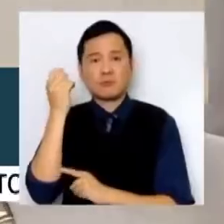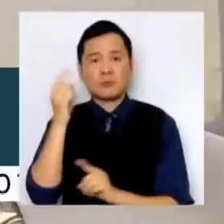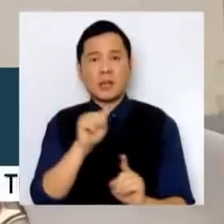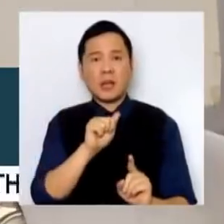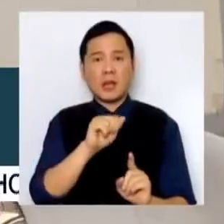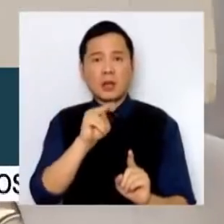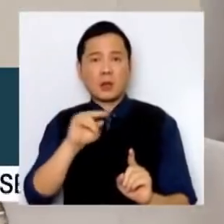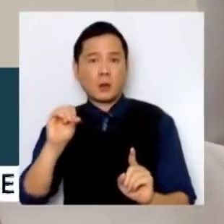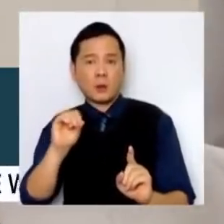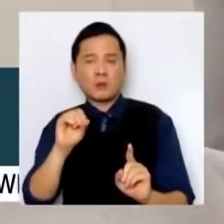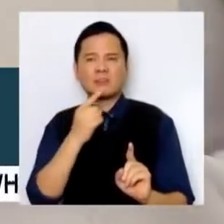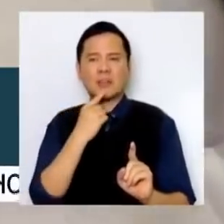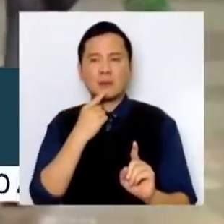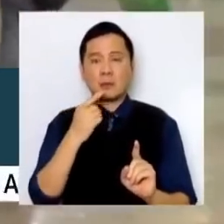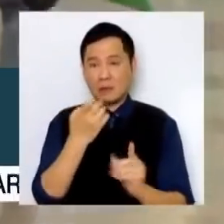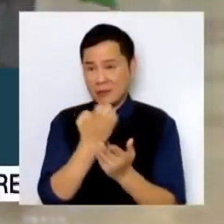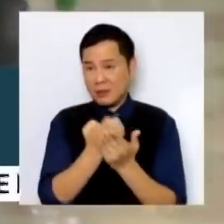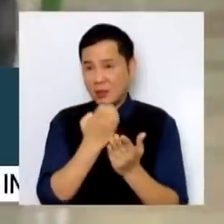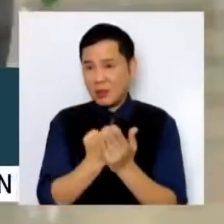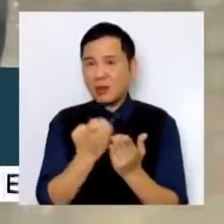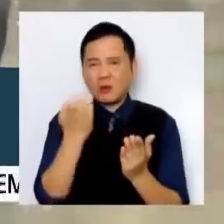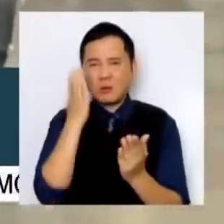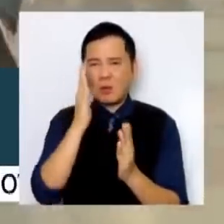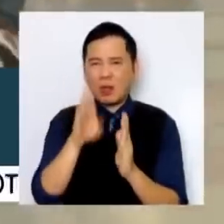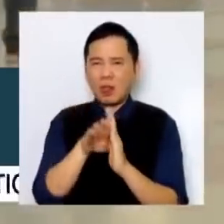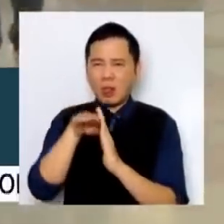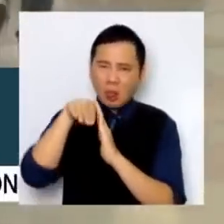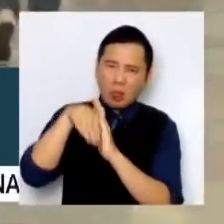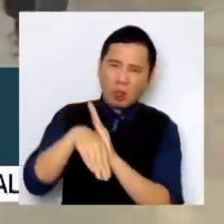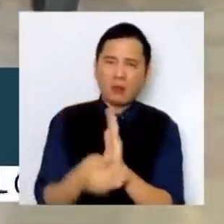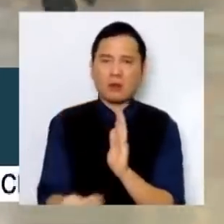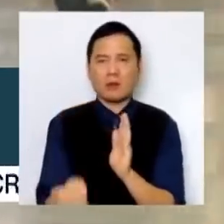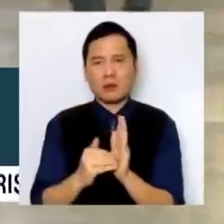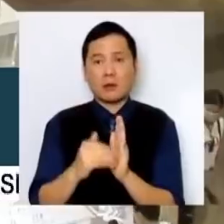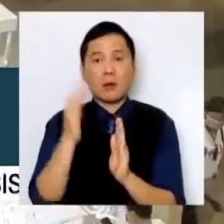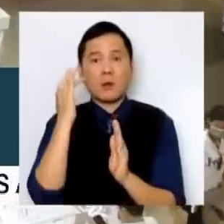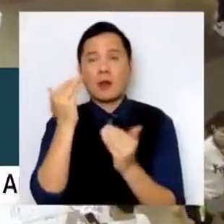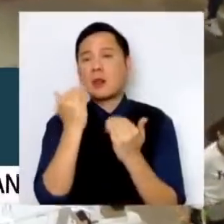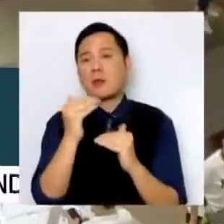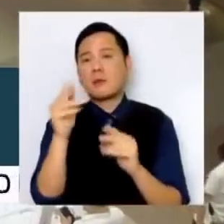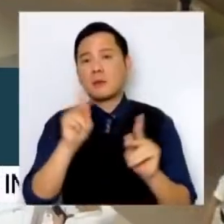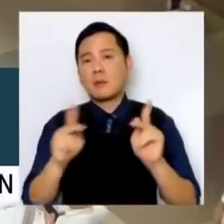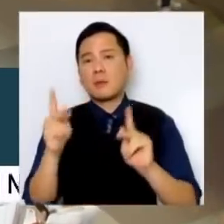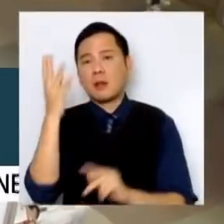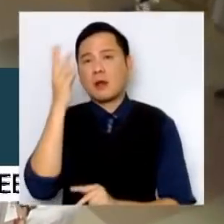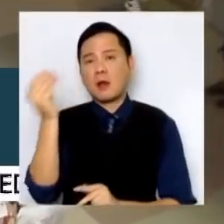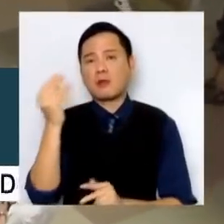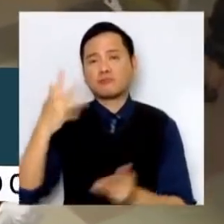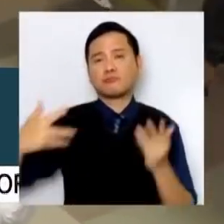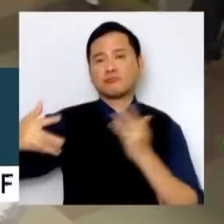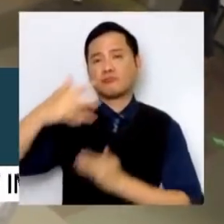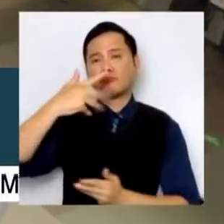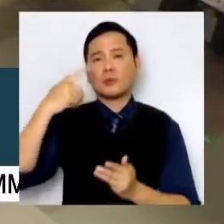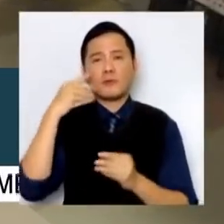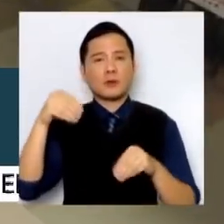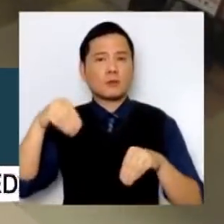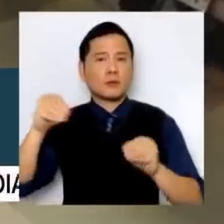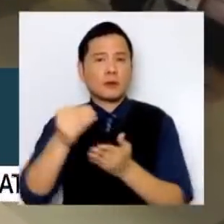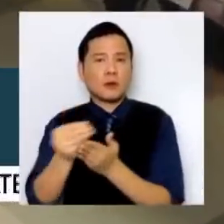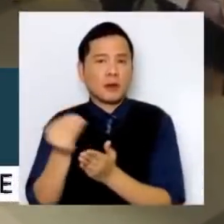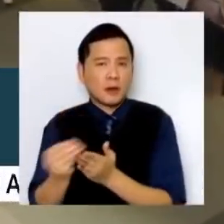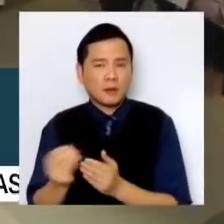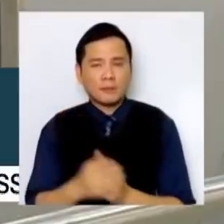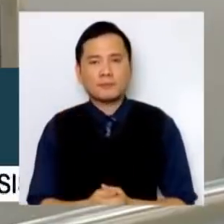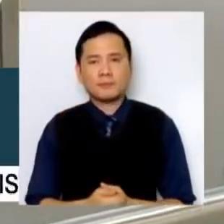on plans to restart the economy, as it will limit the number of people going to shops. He notes some 34